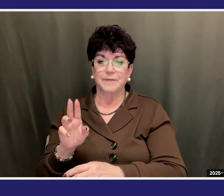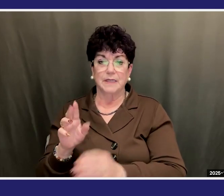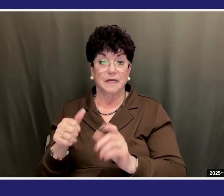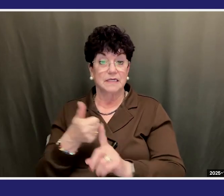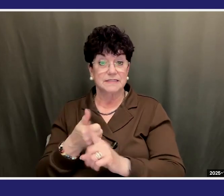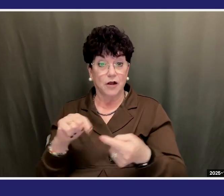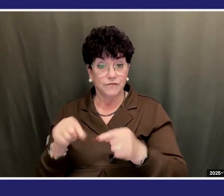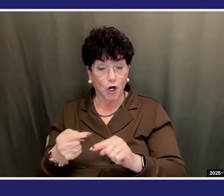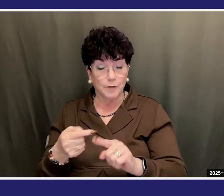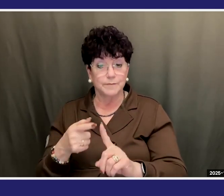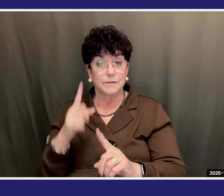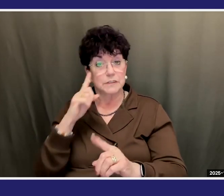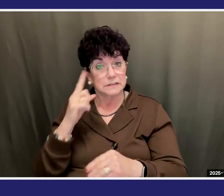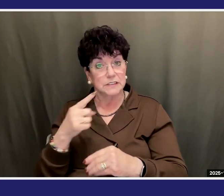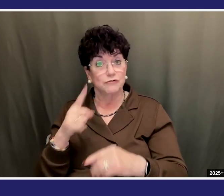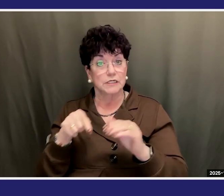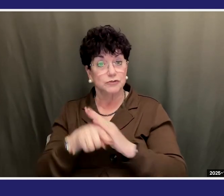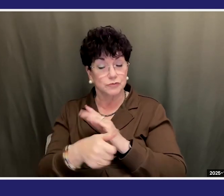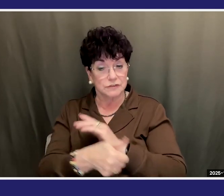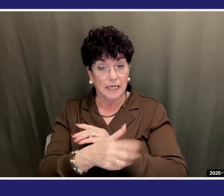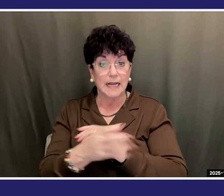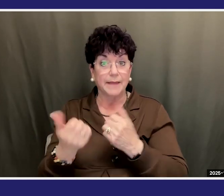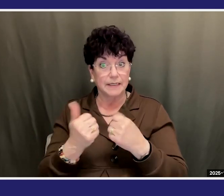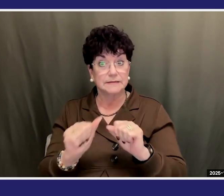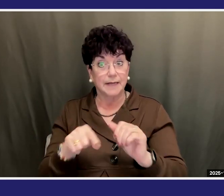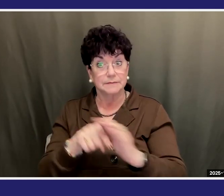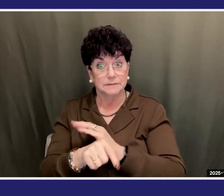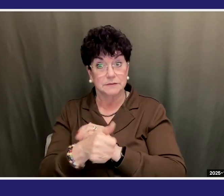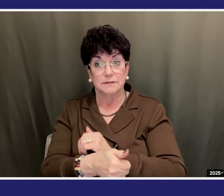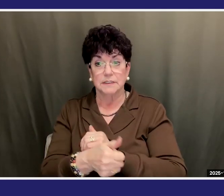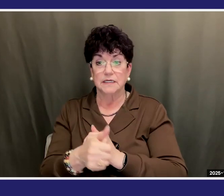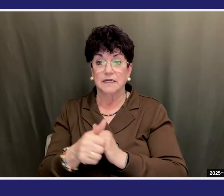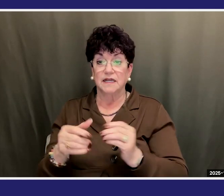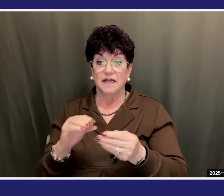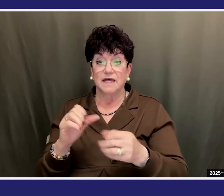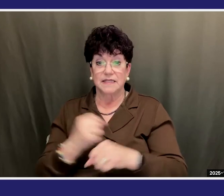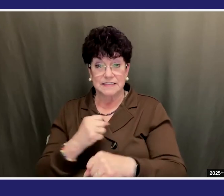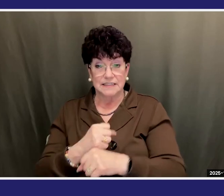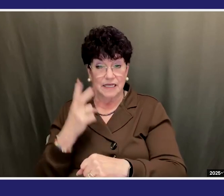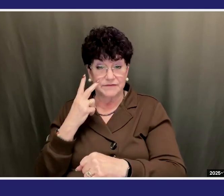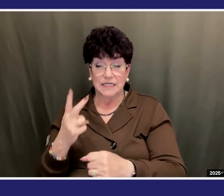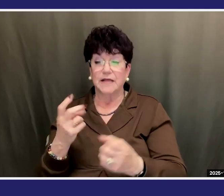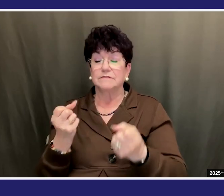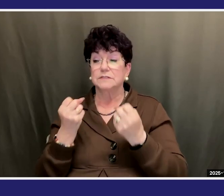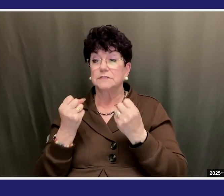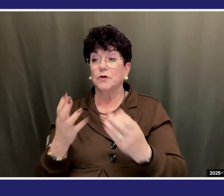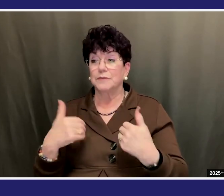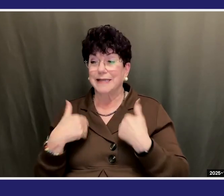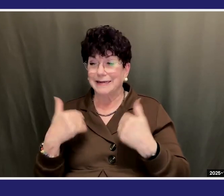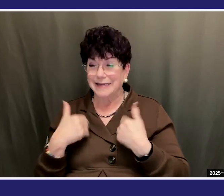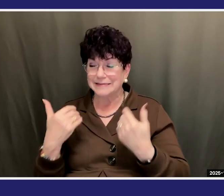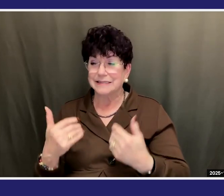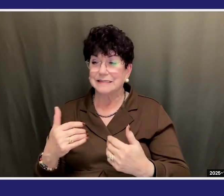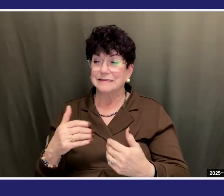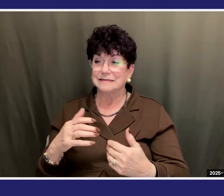self-harm, suicide ideation, and attempts. The data I've seen in the past show a very high number of adolescents and young adults. We